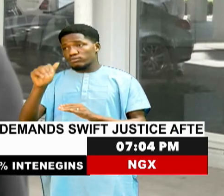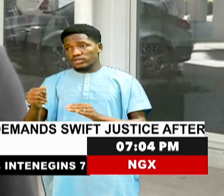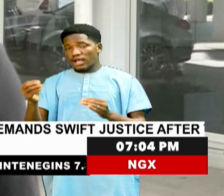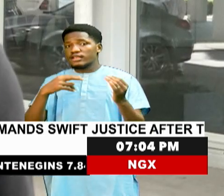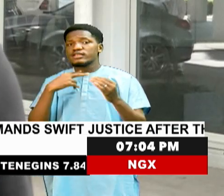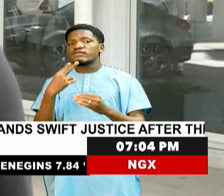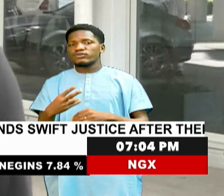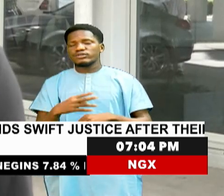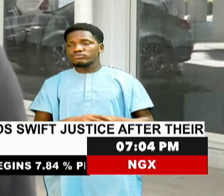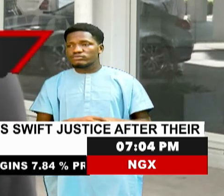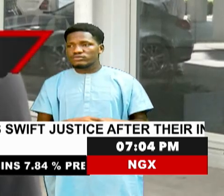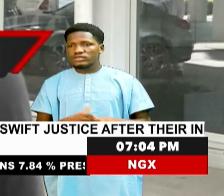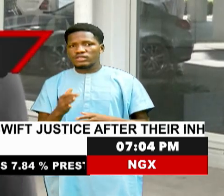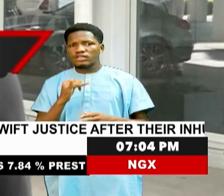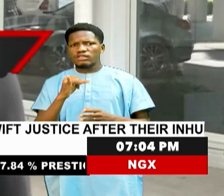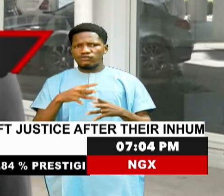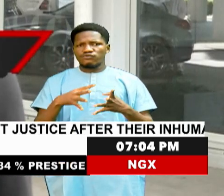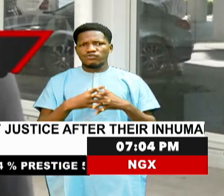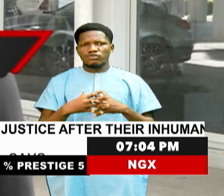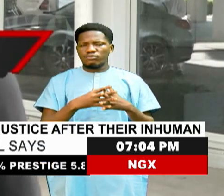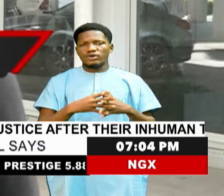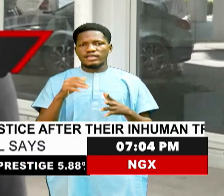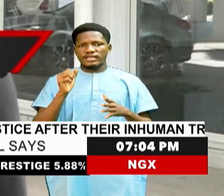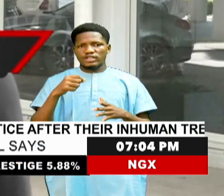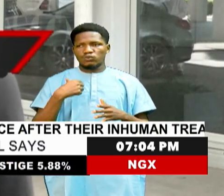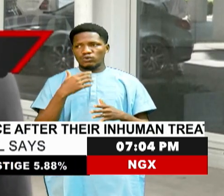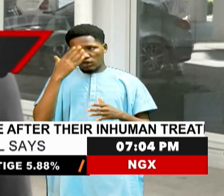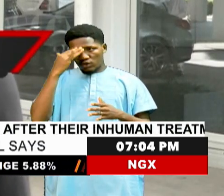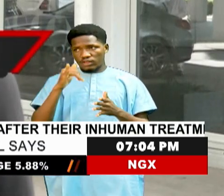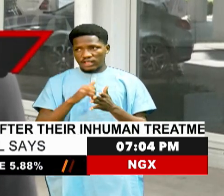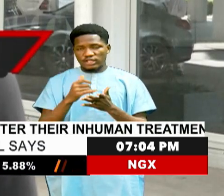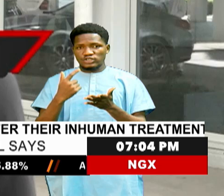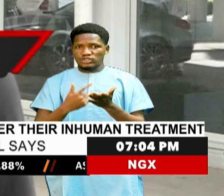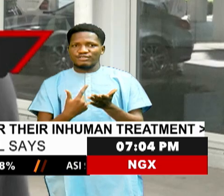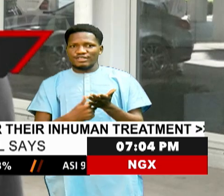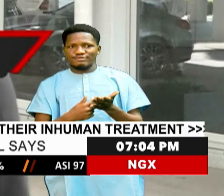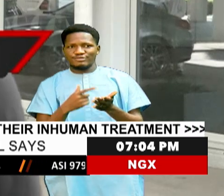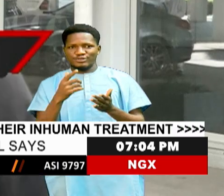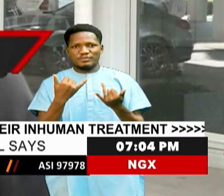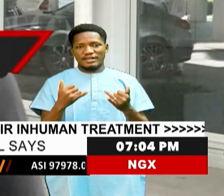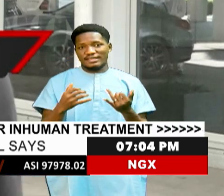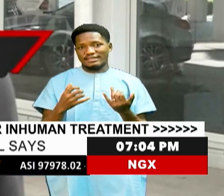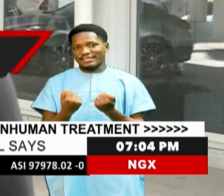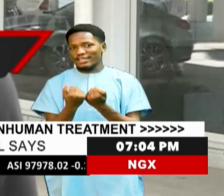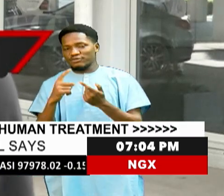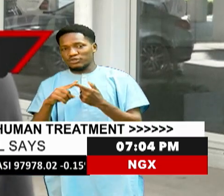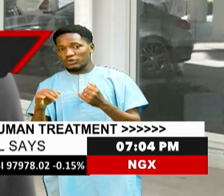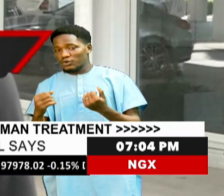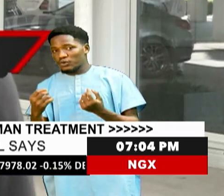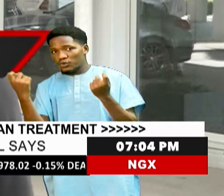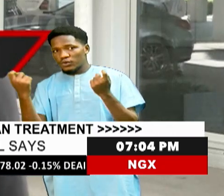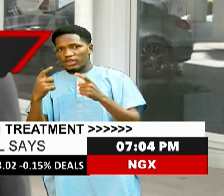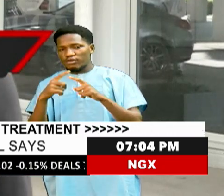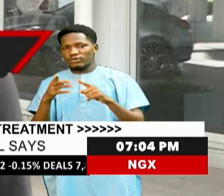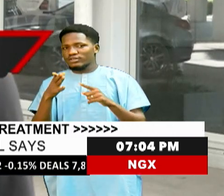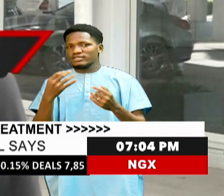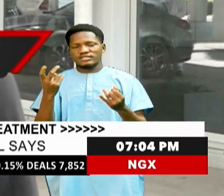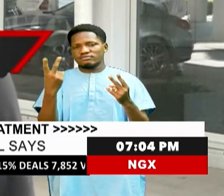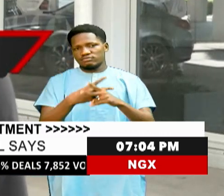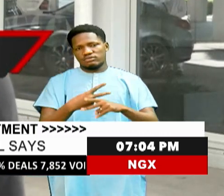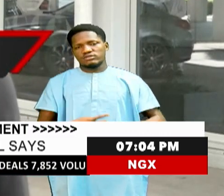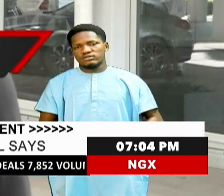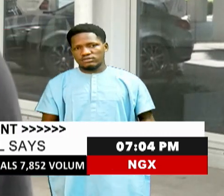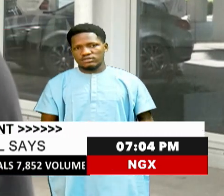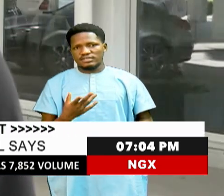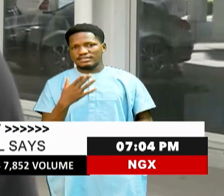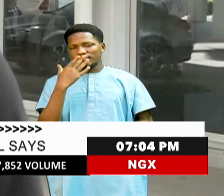football. Yes, we know that sometimes you play antics to win, but this is way beyond the usual football antics or the dark